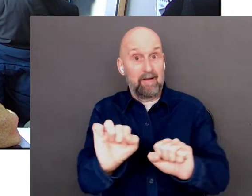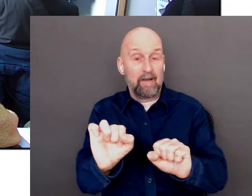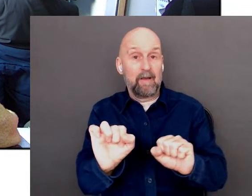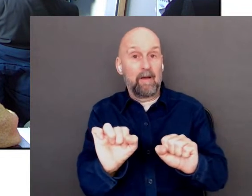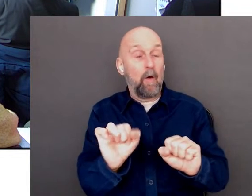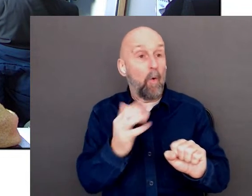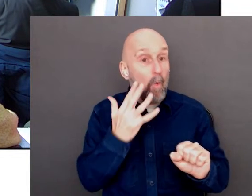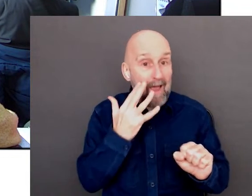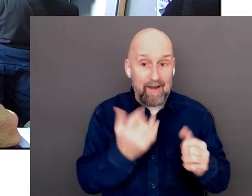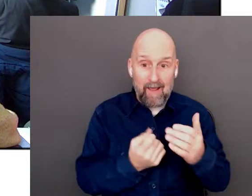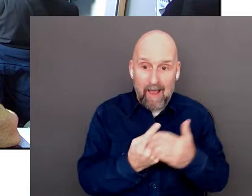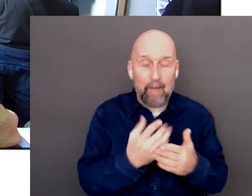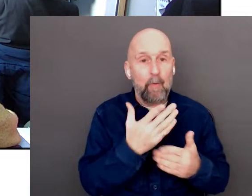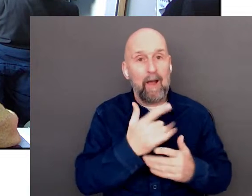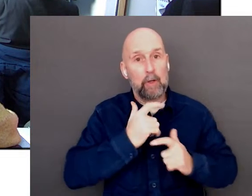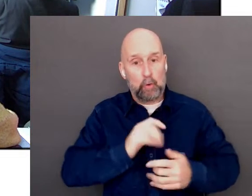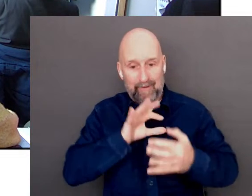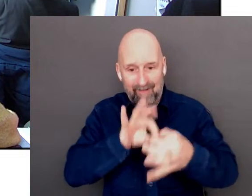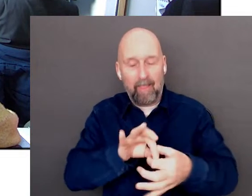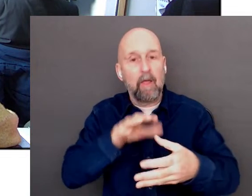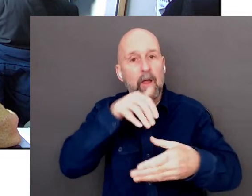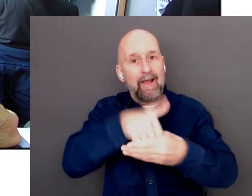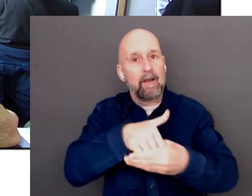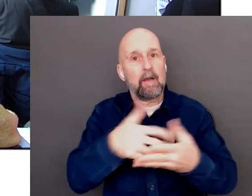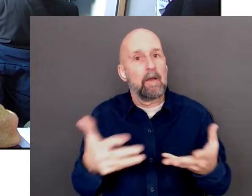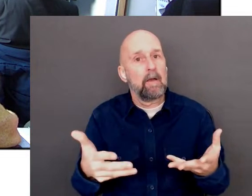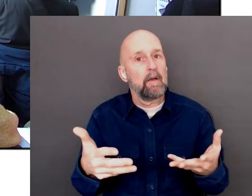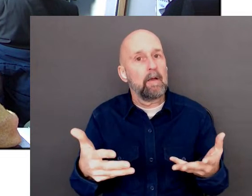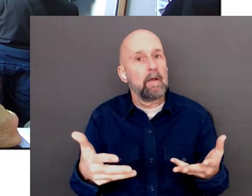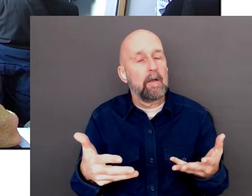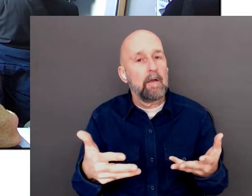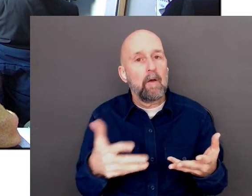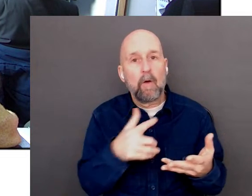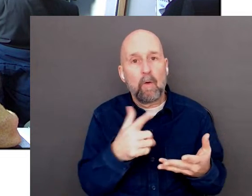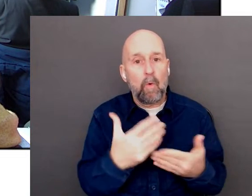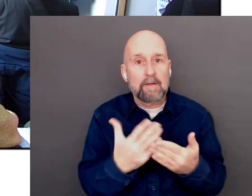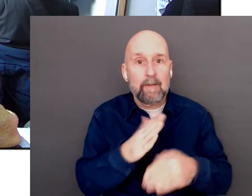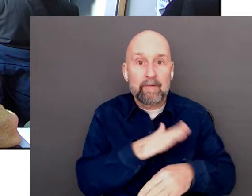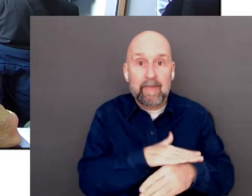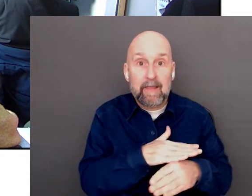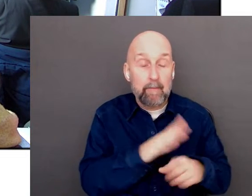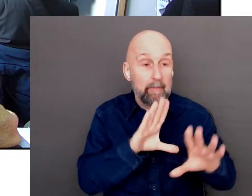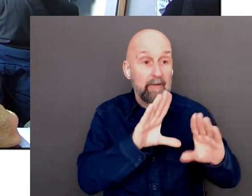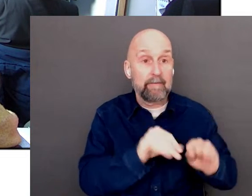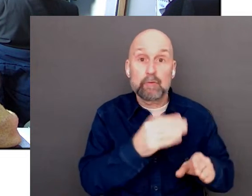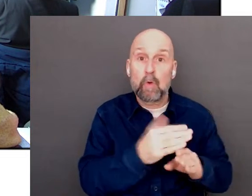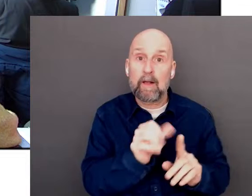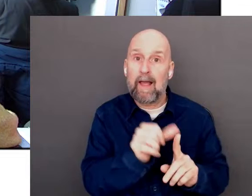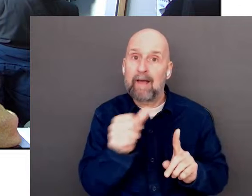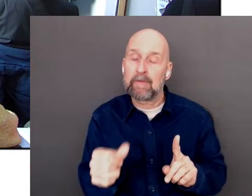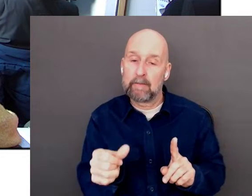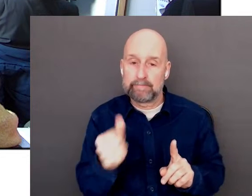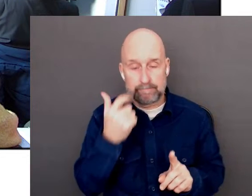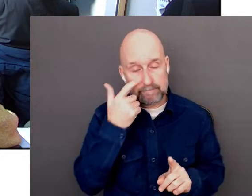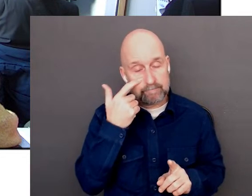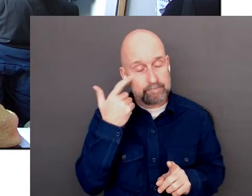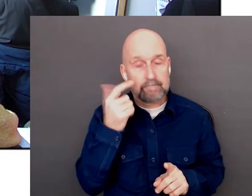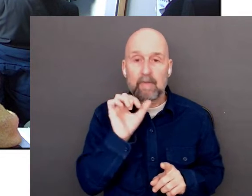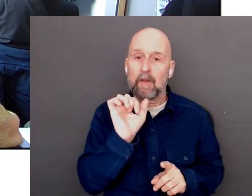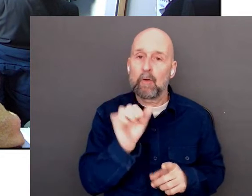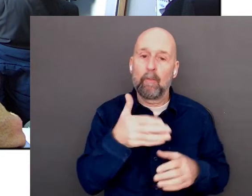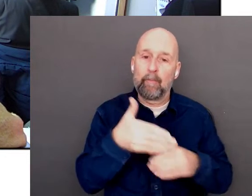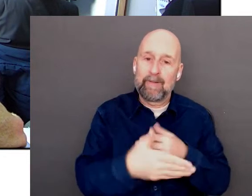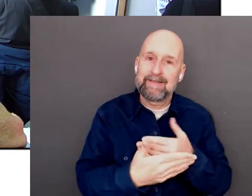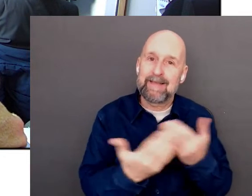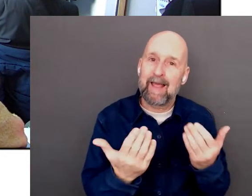is located, what time of the day, is it after work? Let's say you have all your busy day and you're looking at